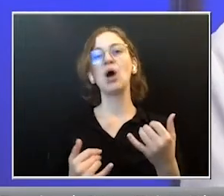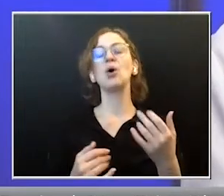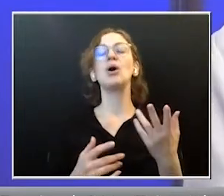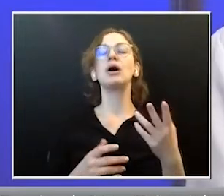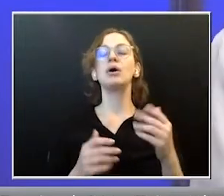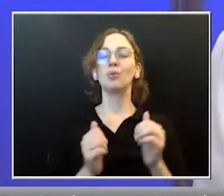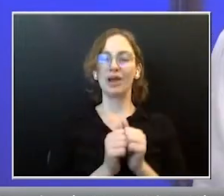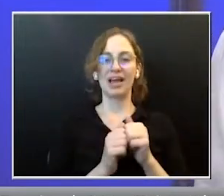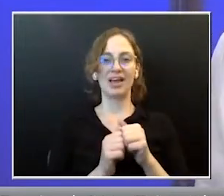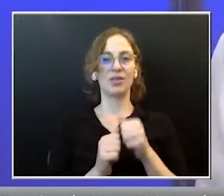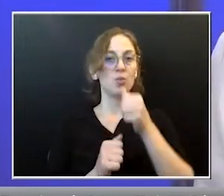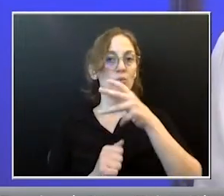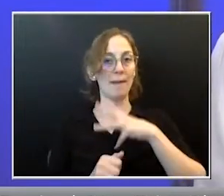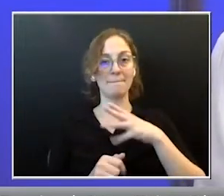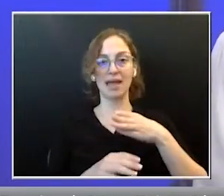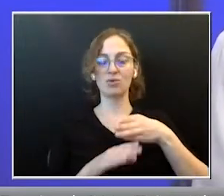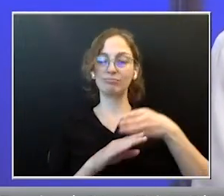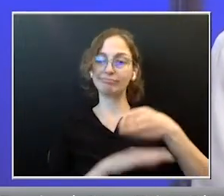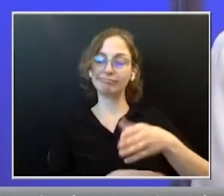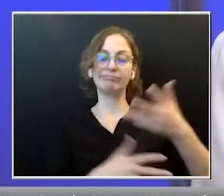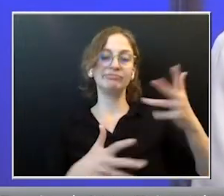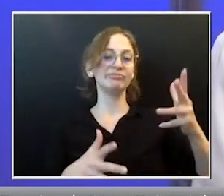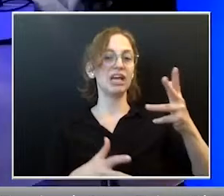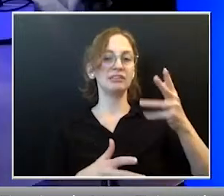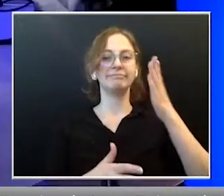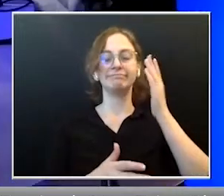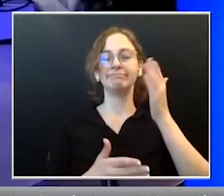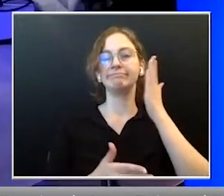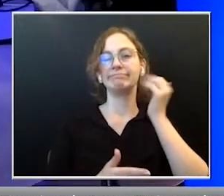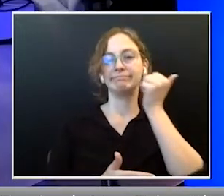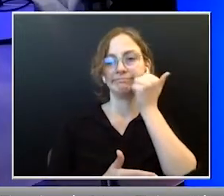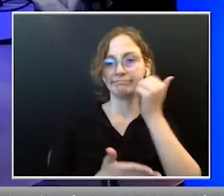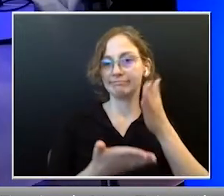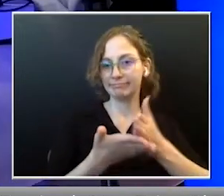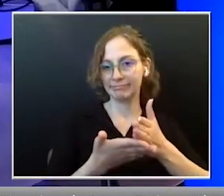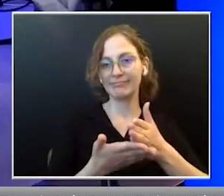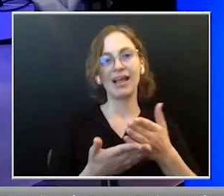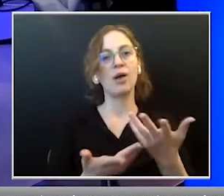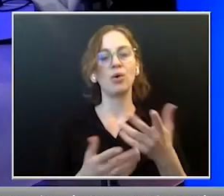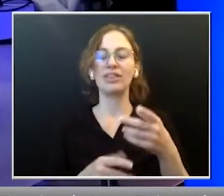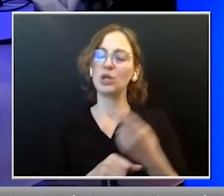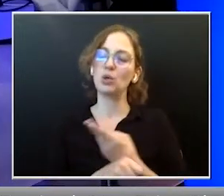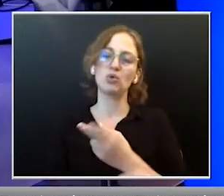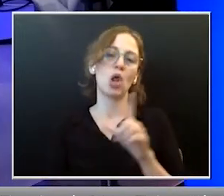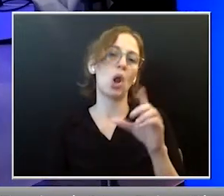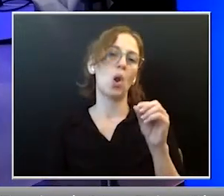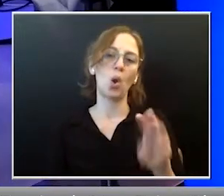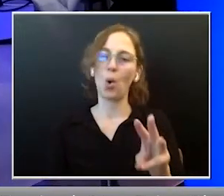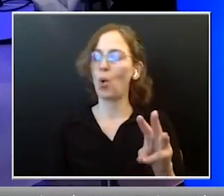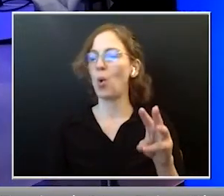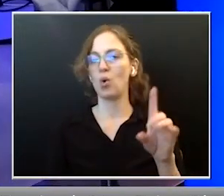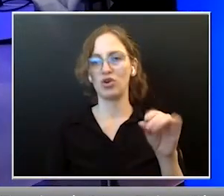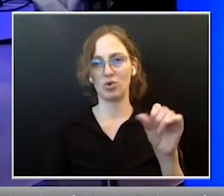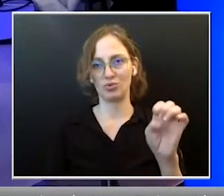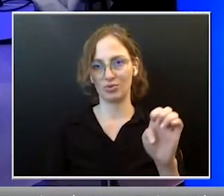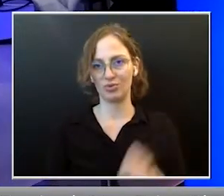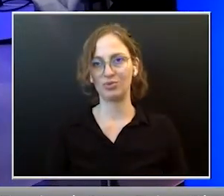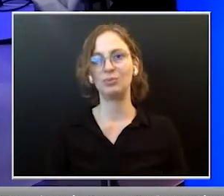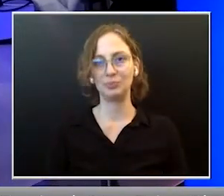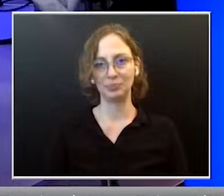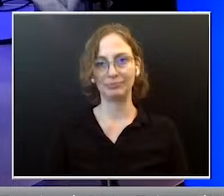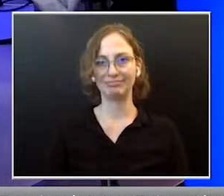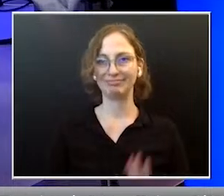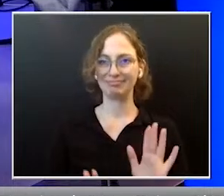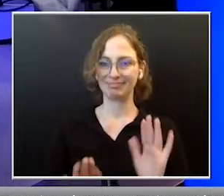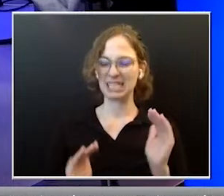that doesn't increase the risk of endometrial cancer. It's a balance. It's a constant balance. I want to get to your nonprofit in a second. I